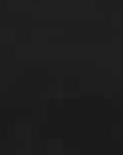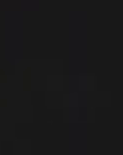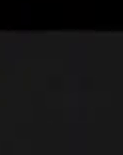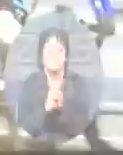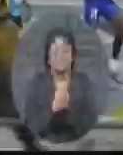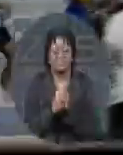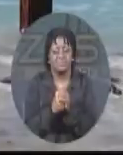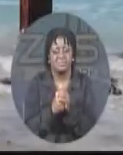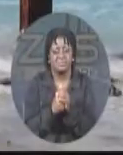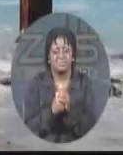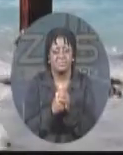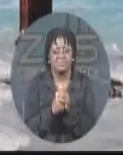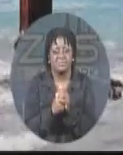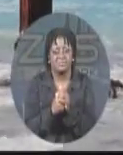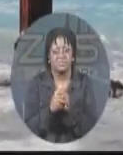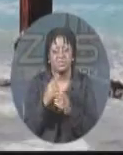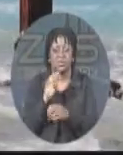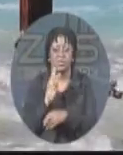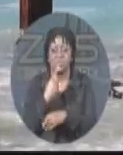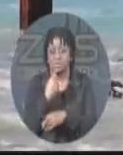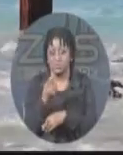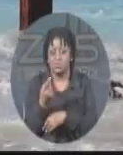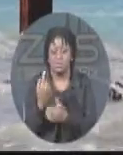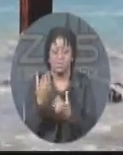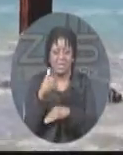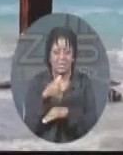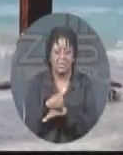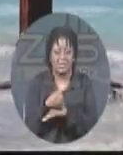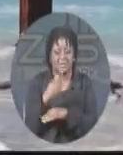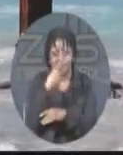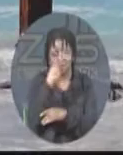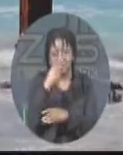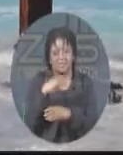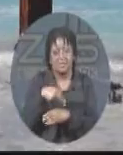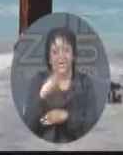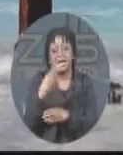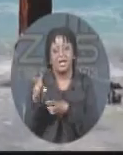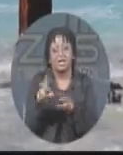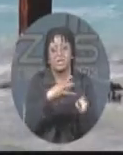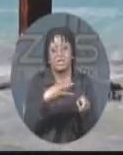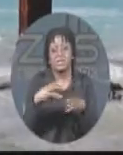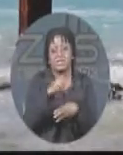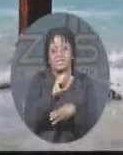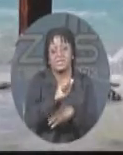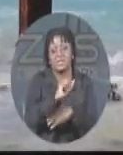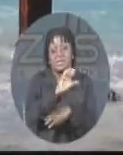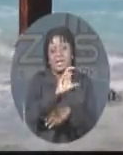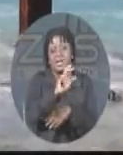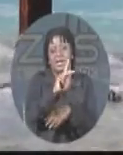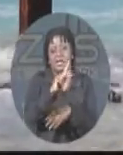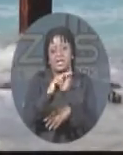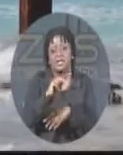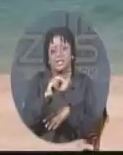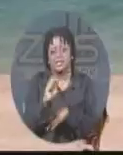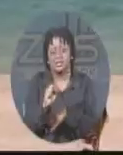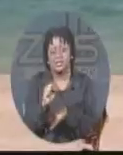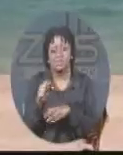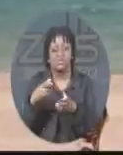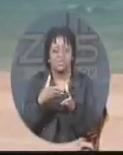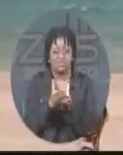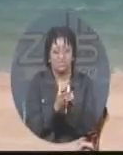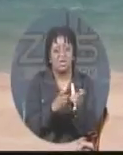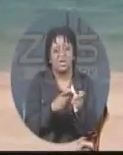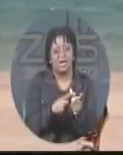Sports, I'm We told you last night that due to high winds, the Acklins regatta had to be postponed.